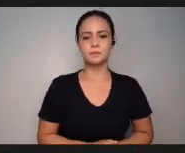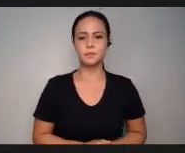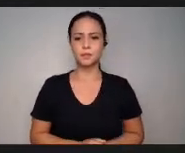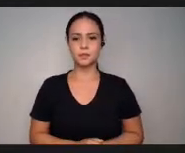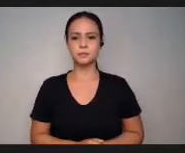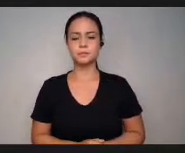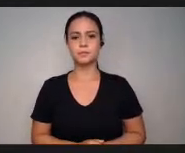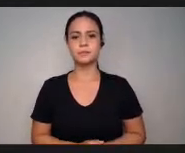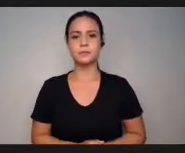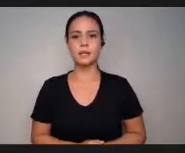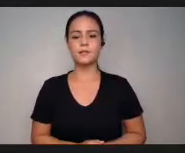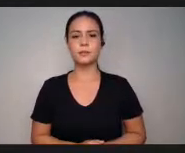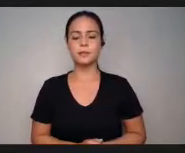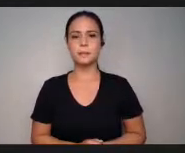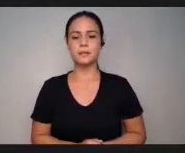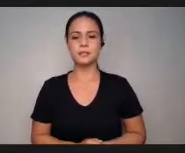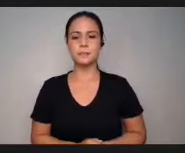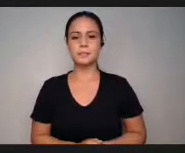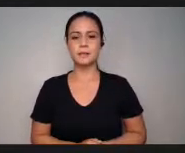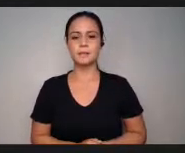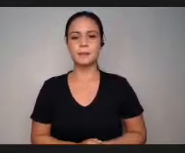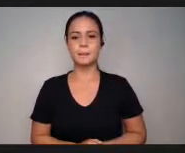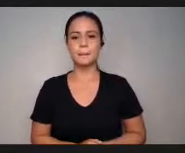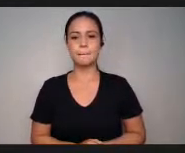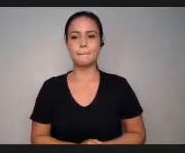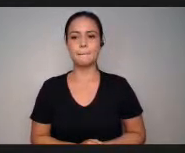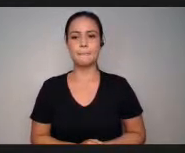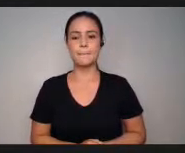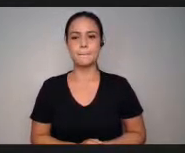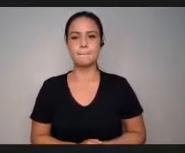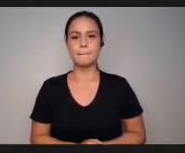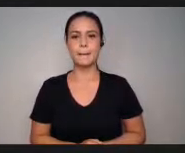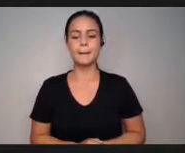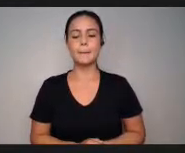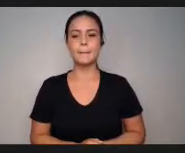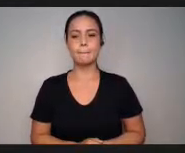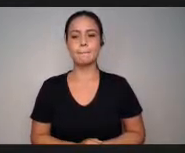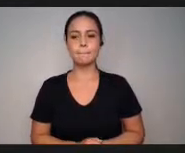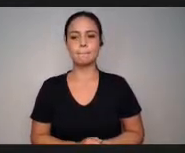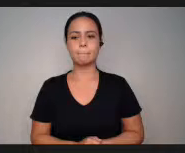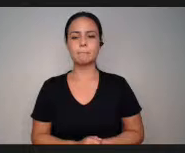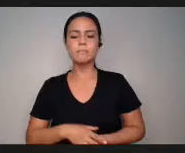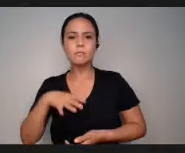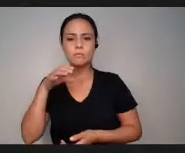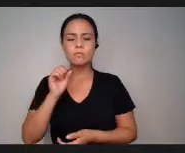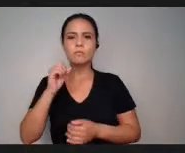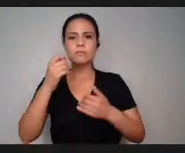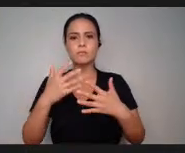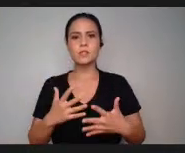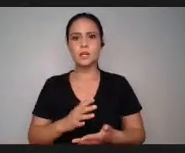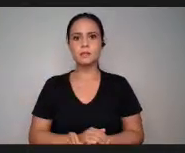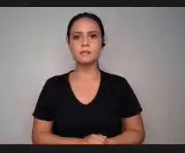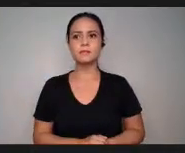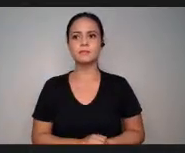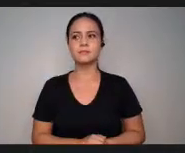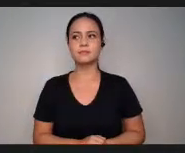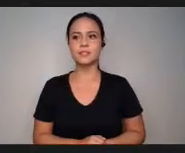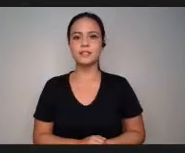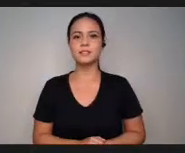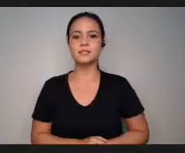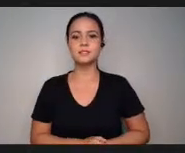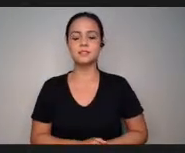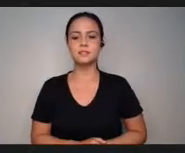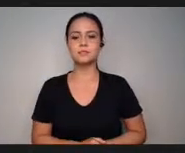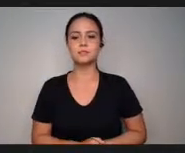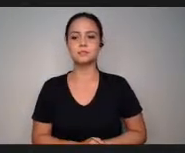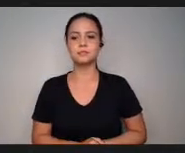Also, a major change and shift was the shift to what we call remote work or working from home. We know this